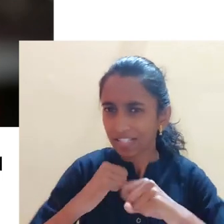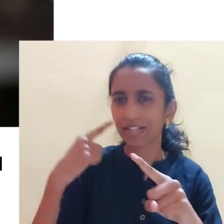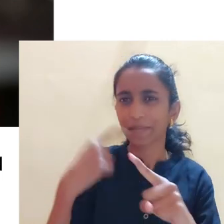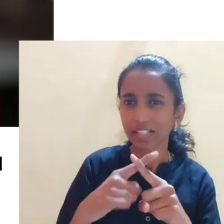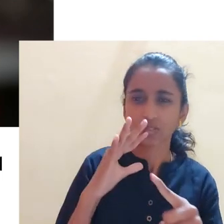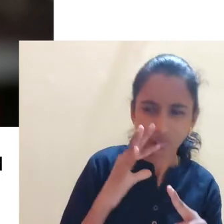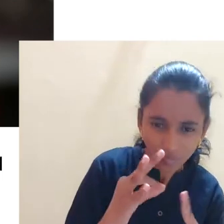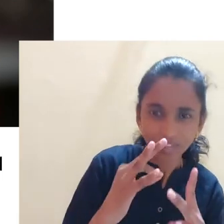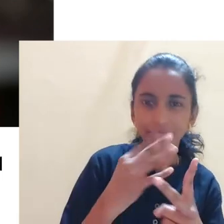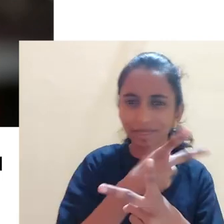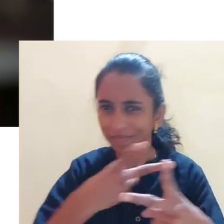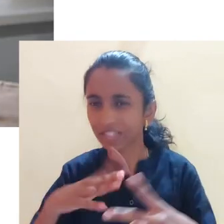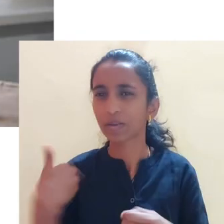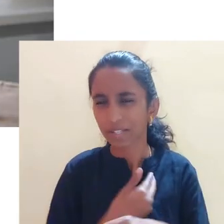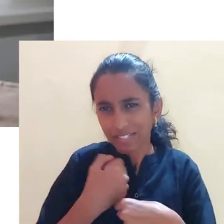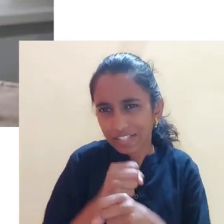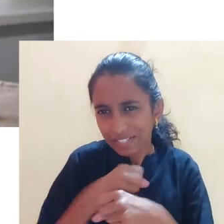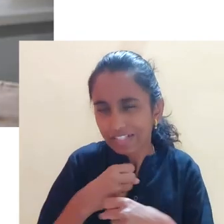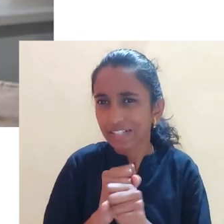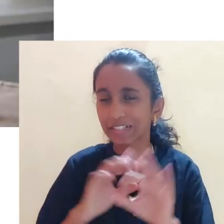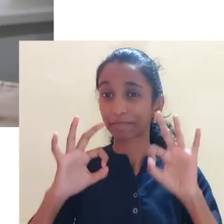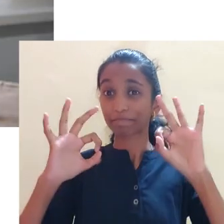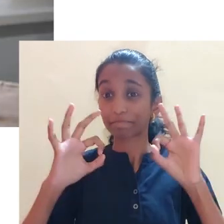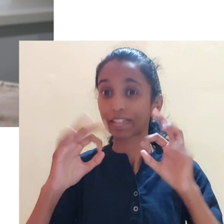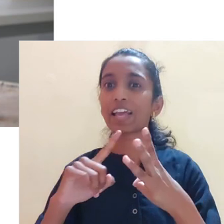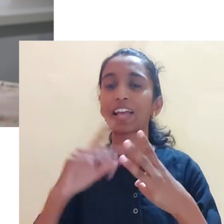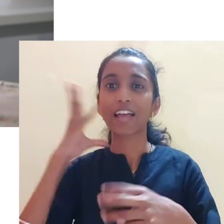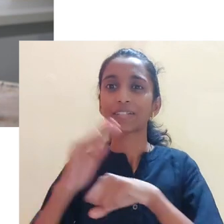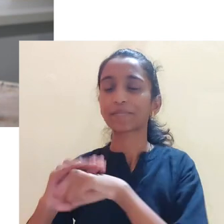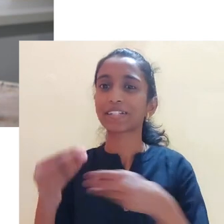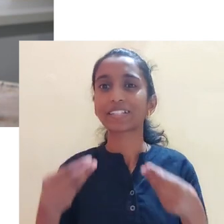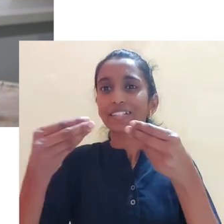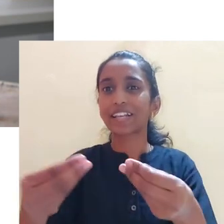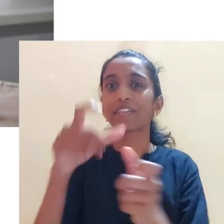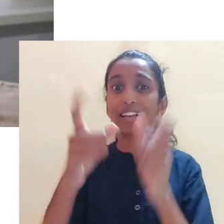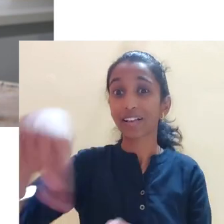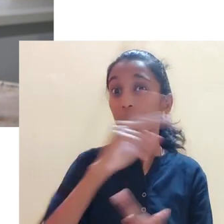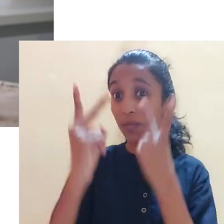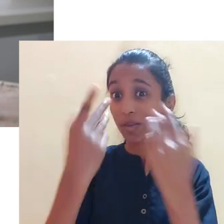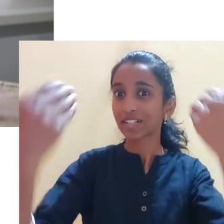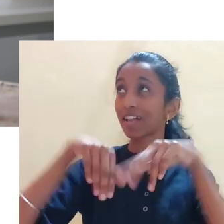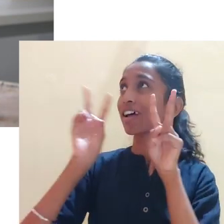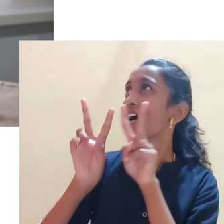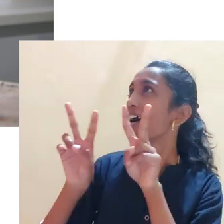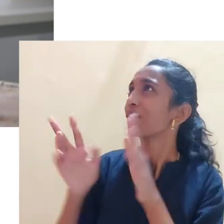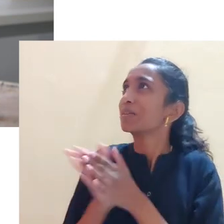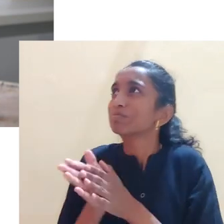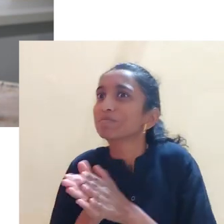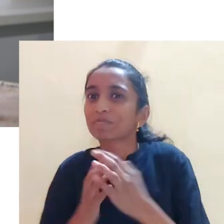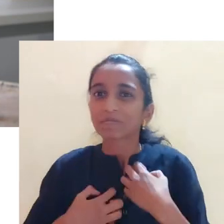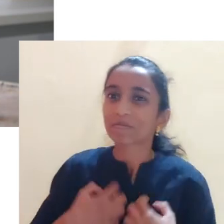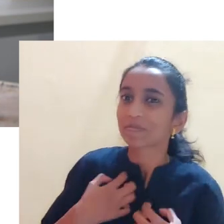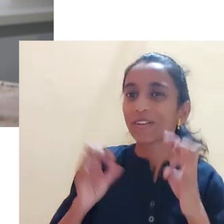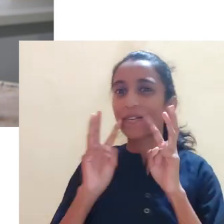space, artifacts, and narratives, we try to create an immersive experience, leaving our visitors with a sense